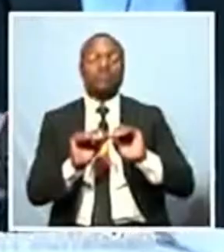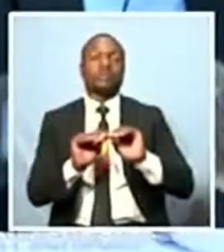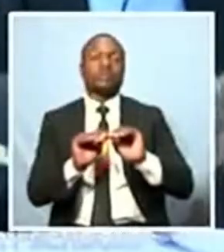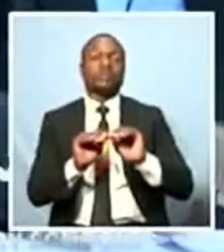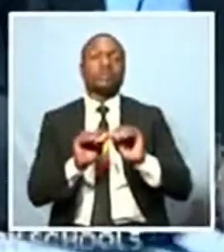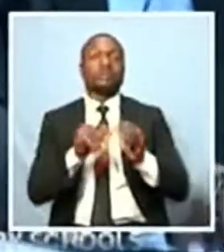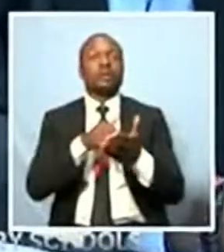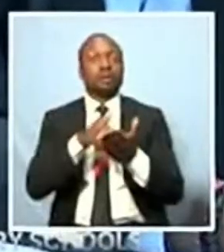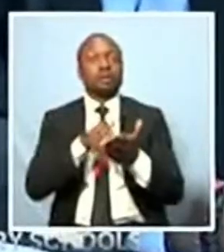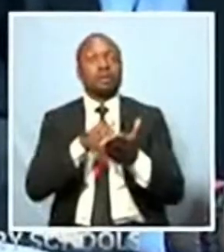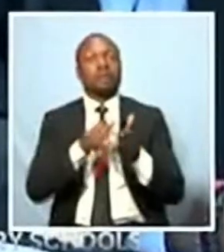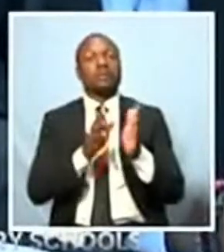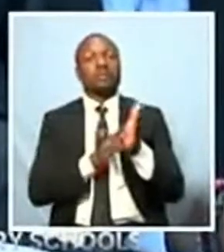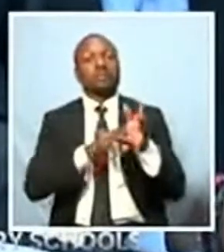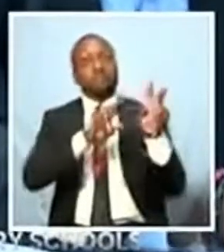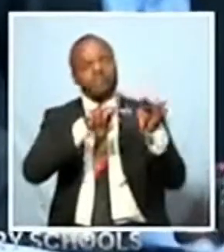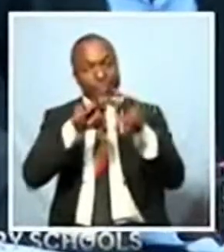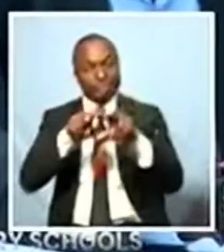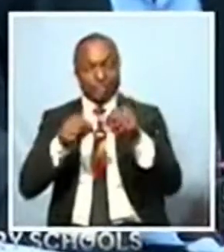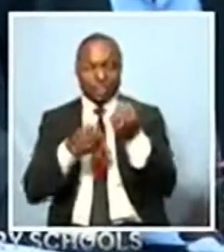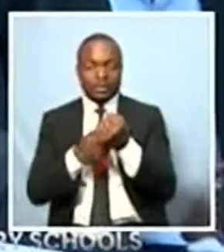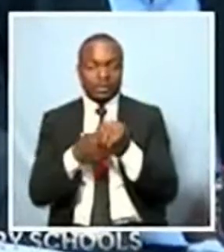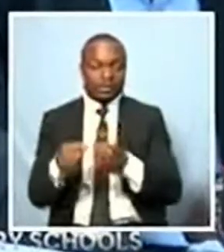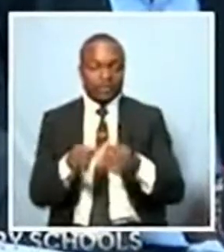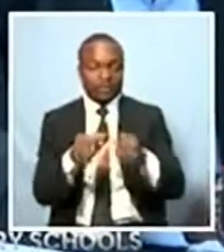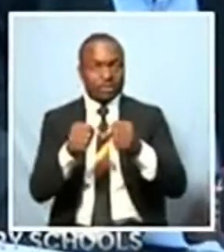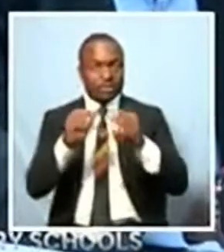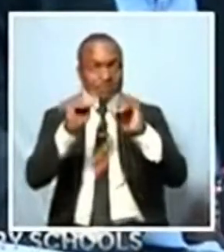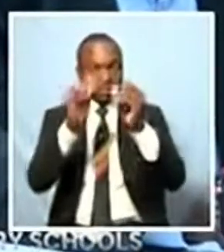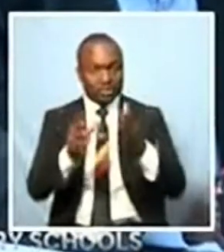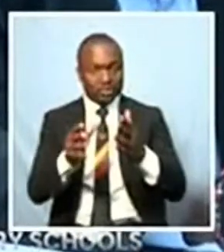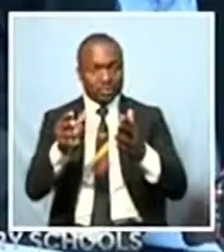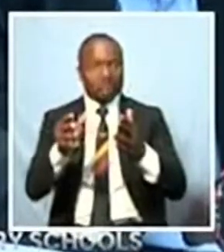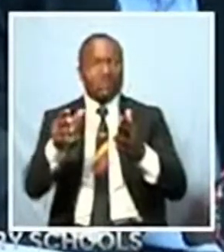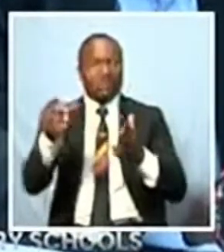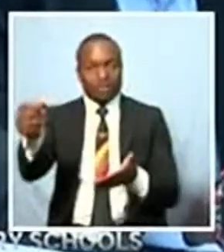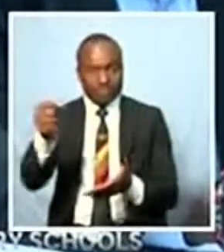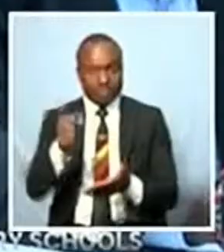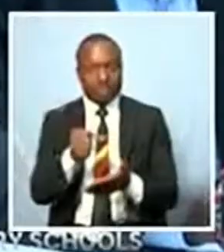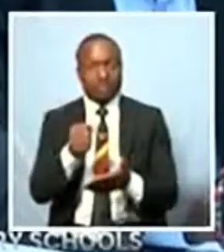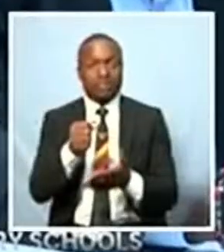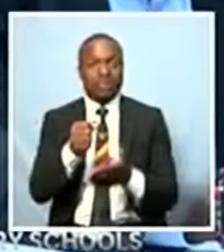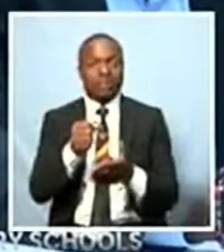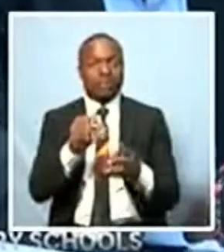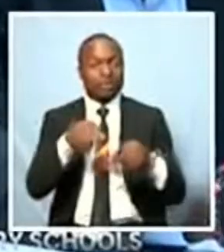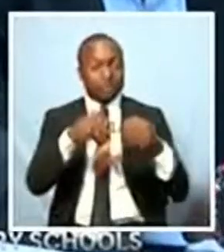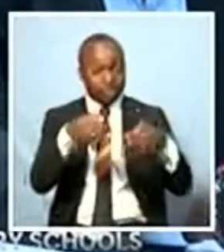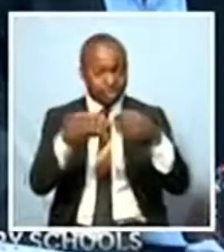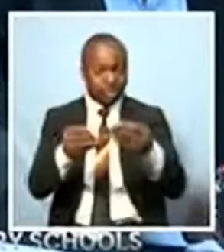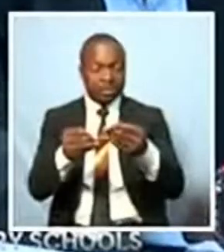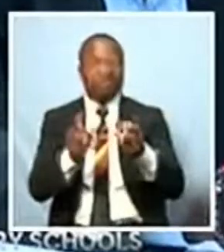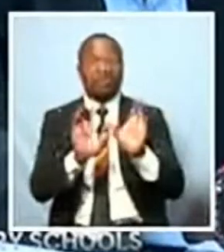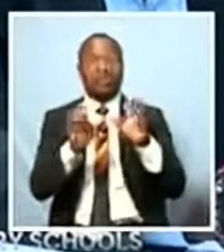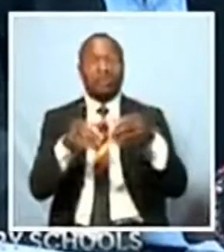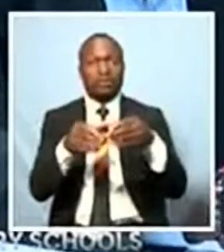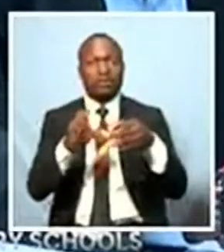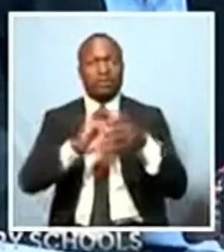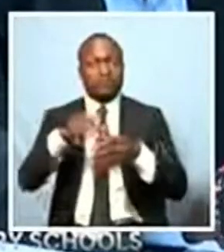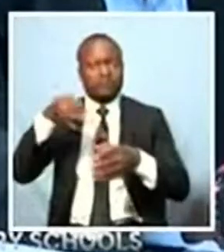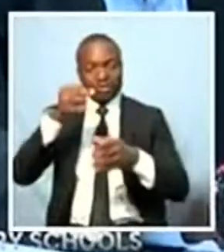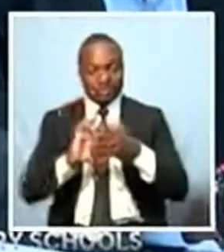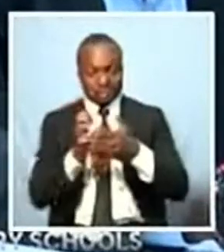leadership monitoring and support systems, teacher deployment and equitable distribution, community and stakeholders